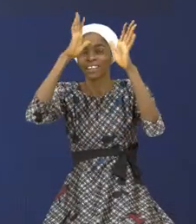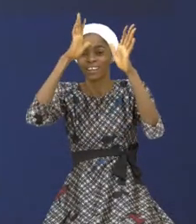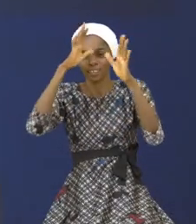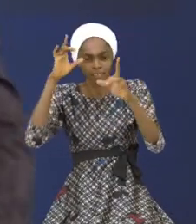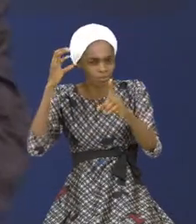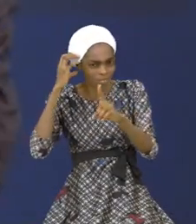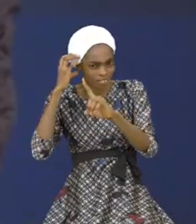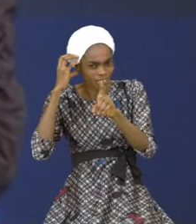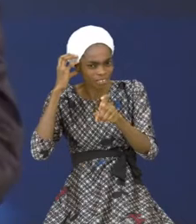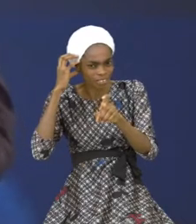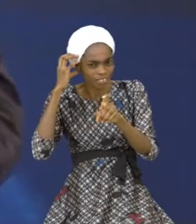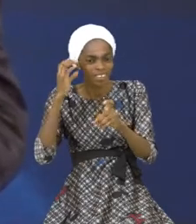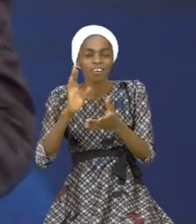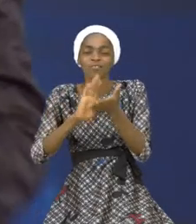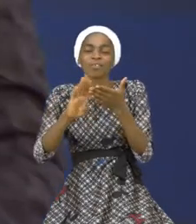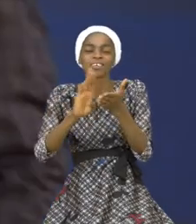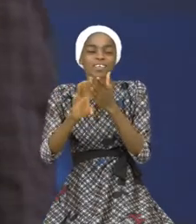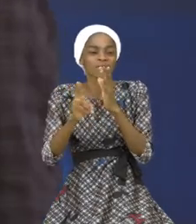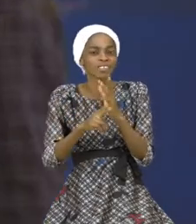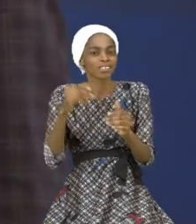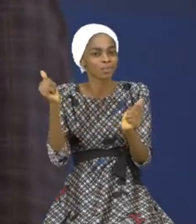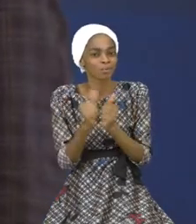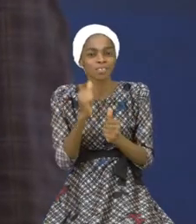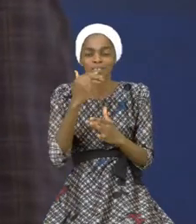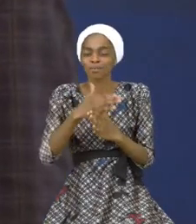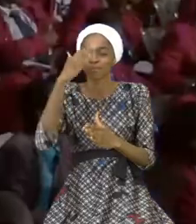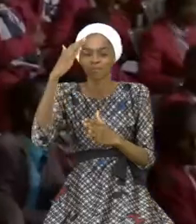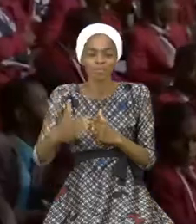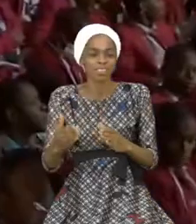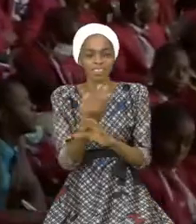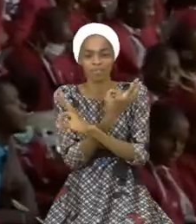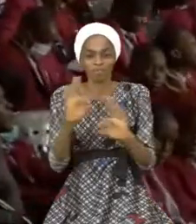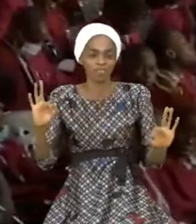hear? Forgiveness with total freedom.